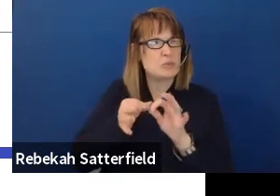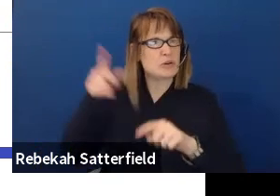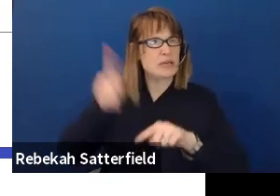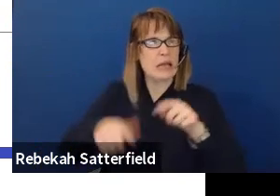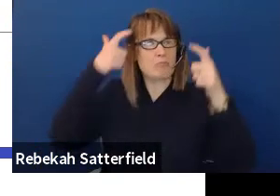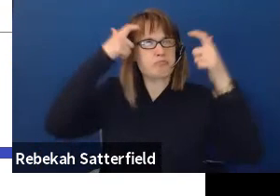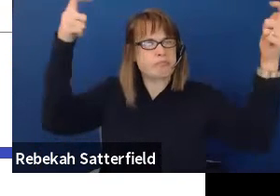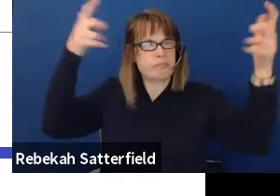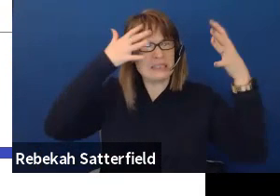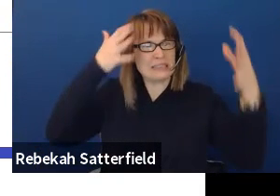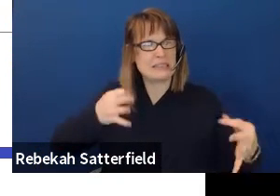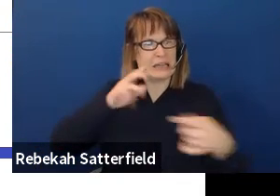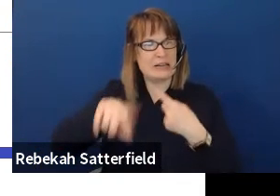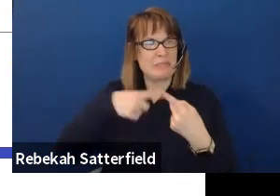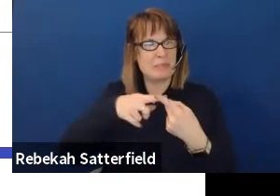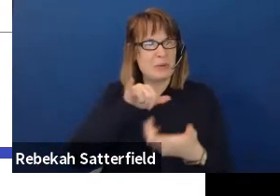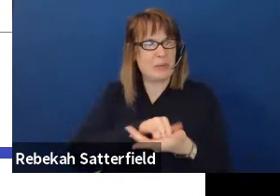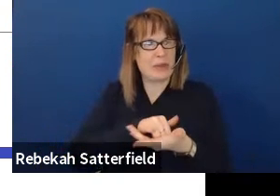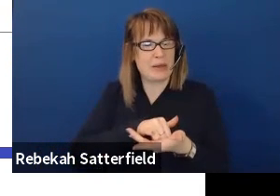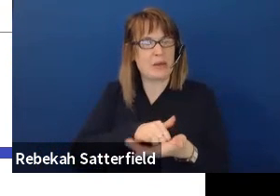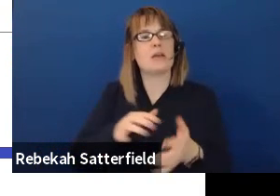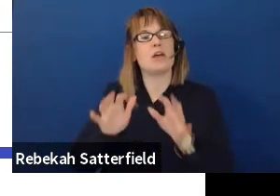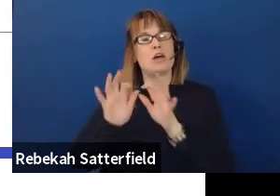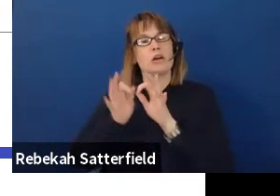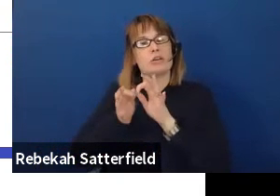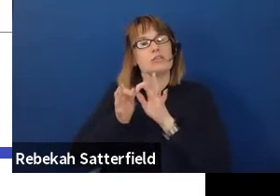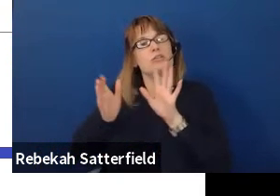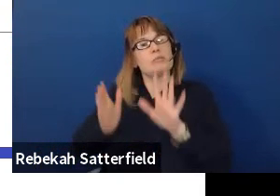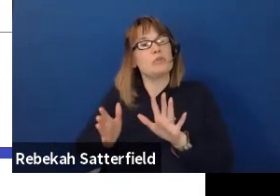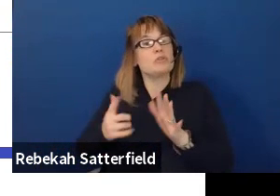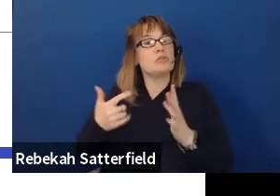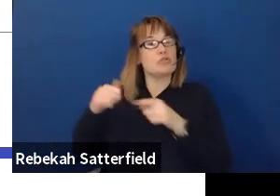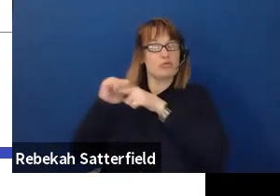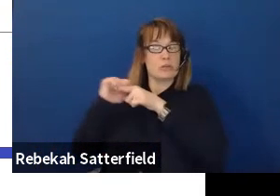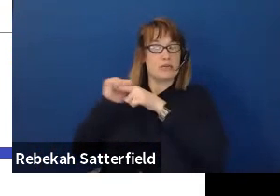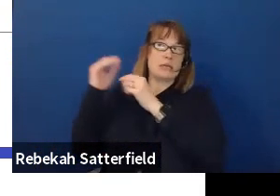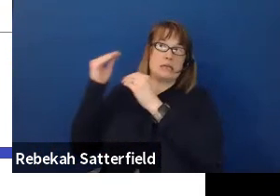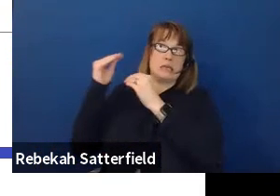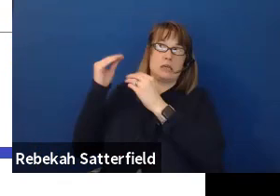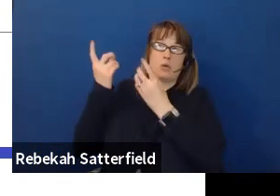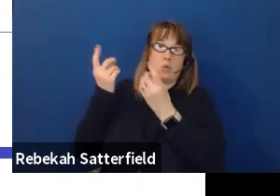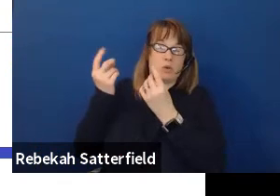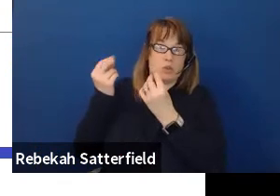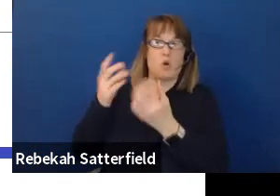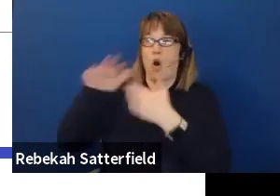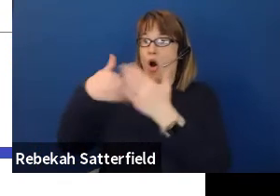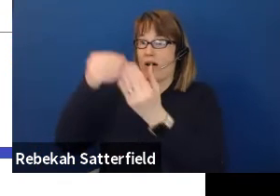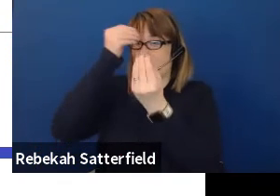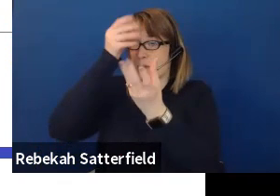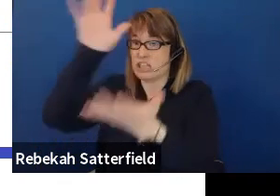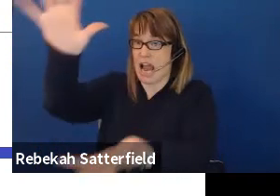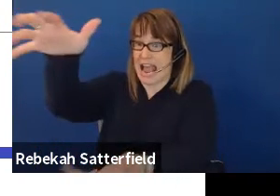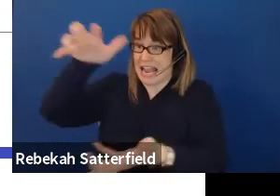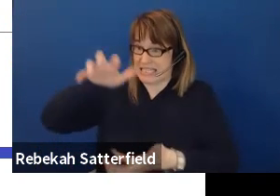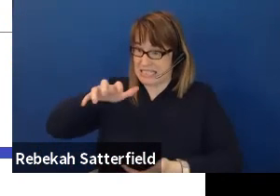determination. Interpreters are trained to deliver all the information heard. So if the provider